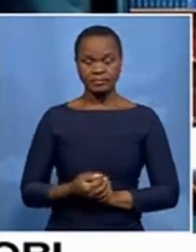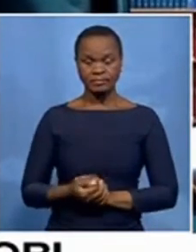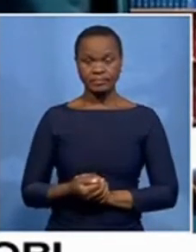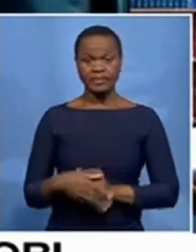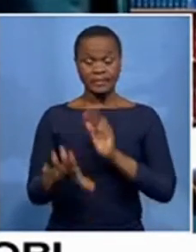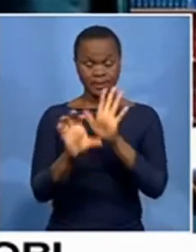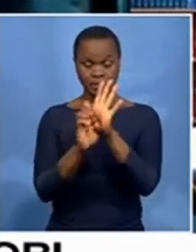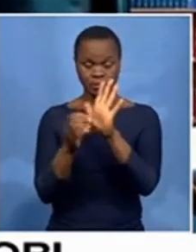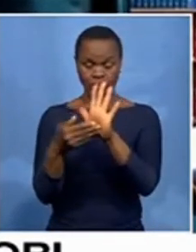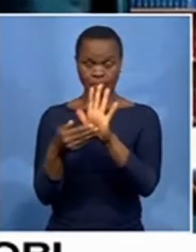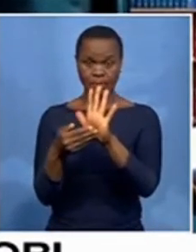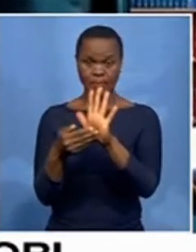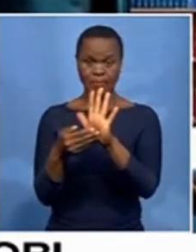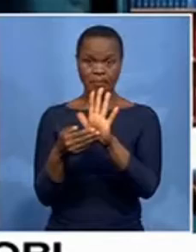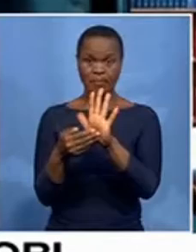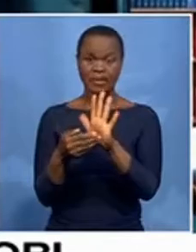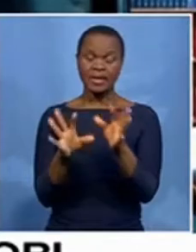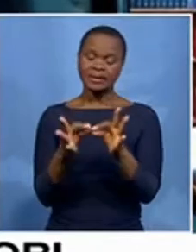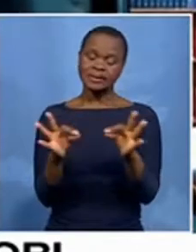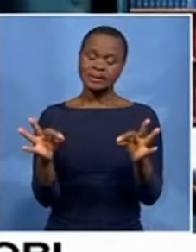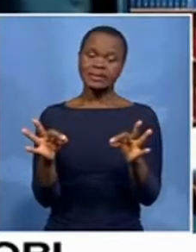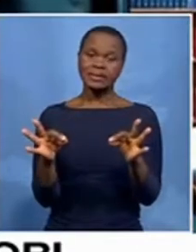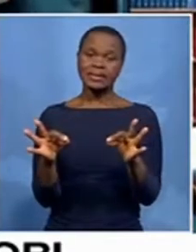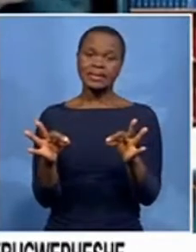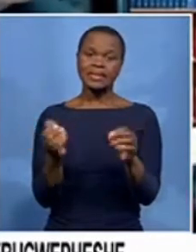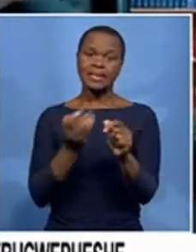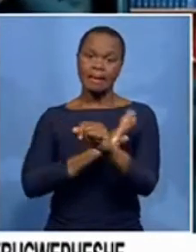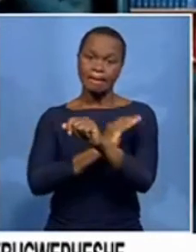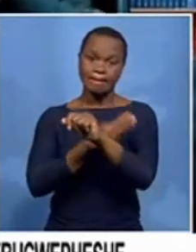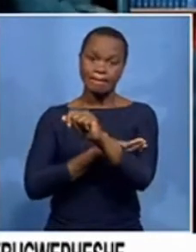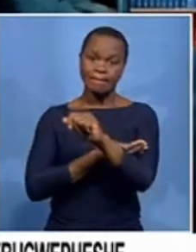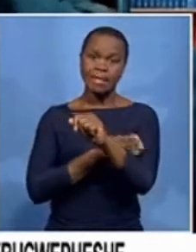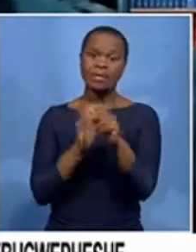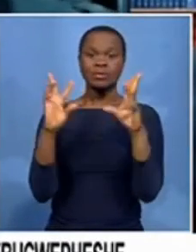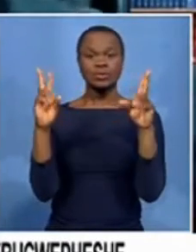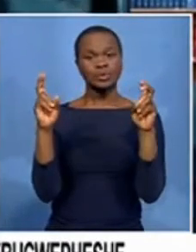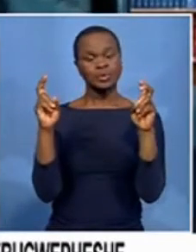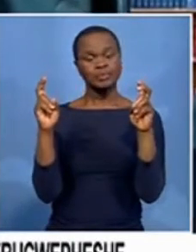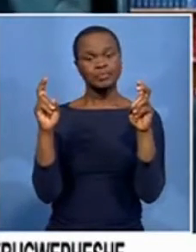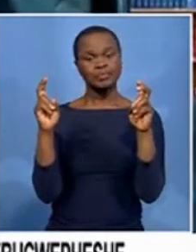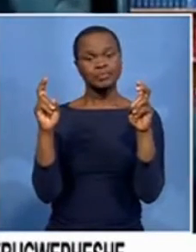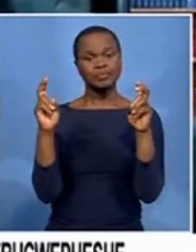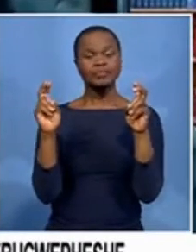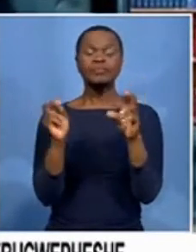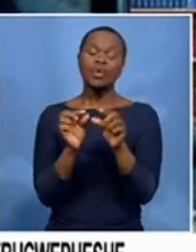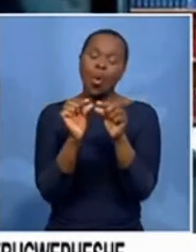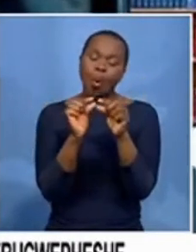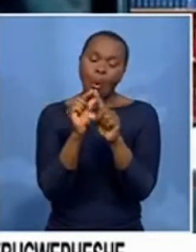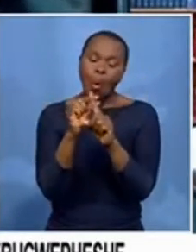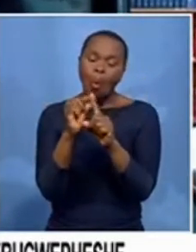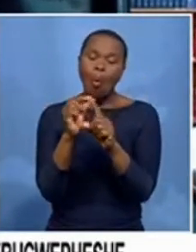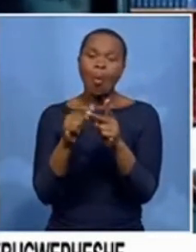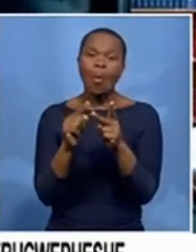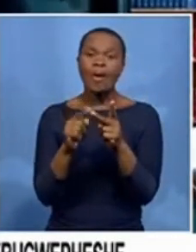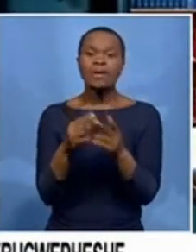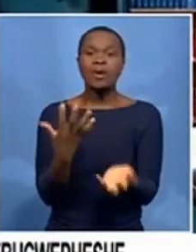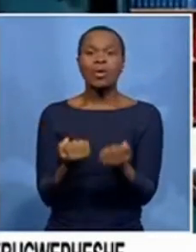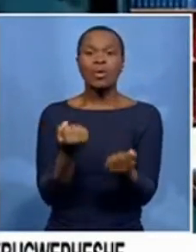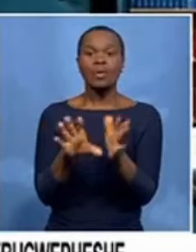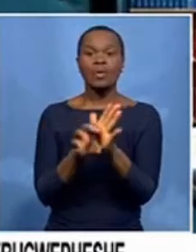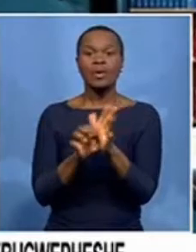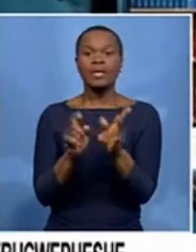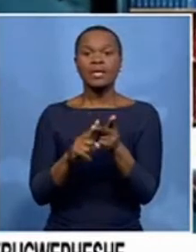Constitution, the text is inherent power is the heading. The wording is the Constitutional Court, Supreme Court of